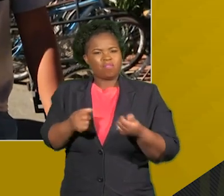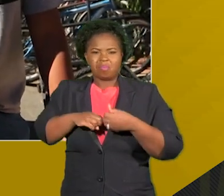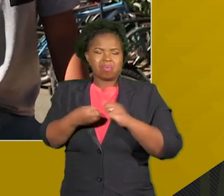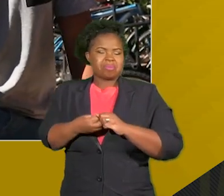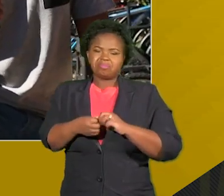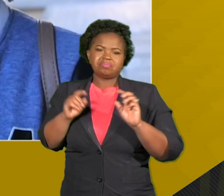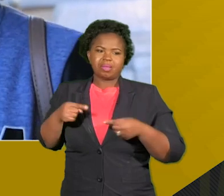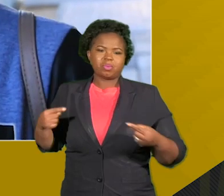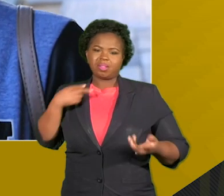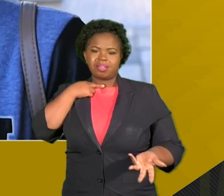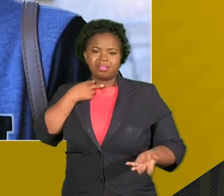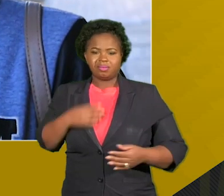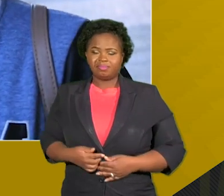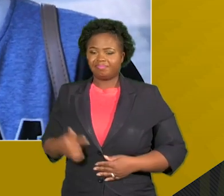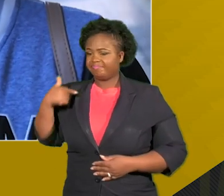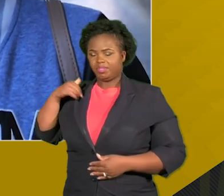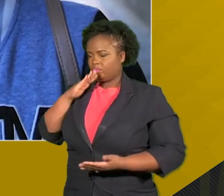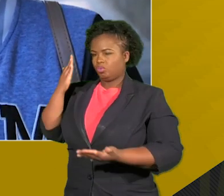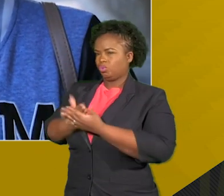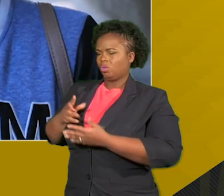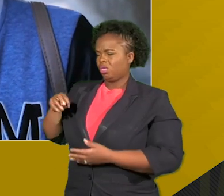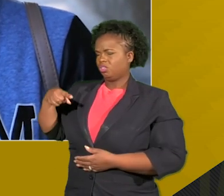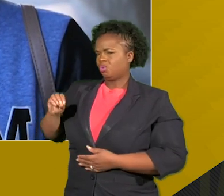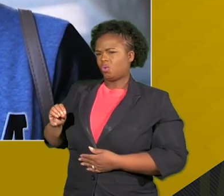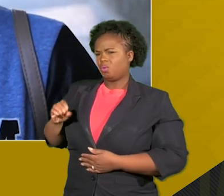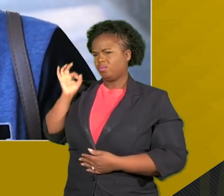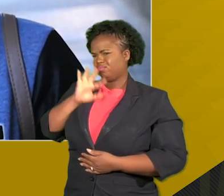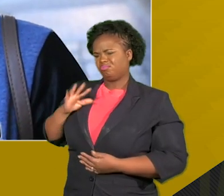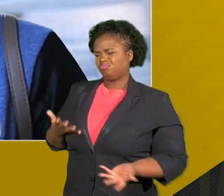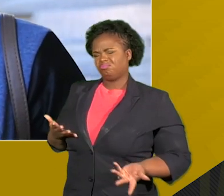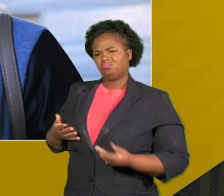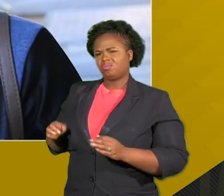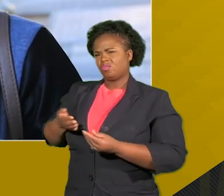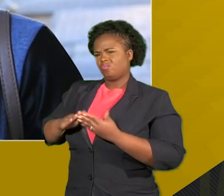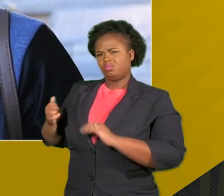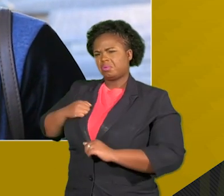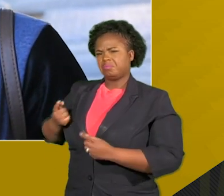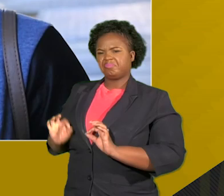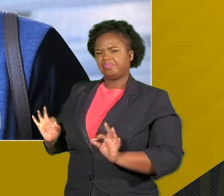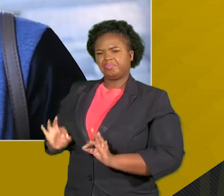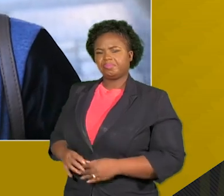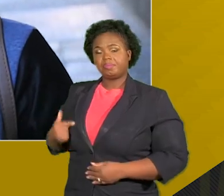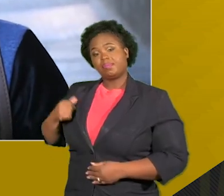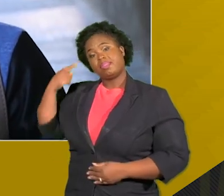in society on their own. And I'm not sure by NGO in Zandoni, because I'm not sure about AIKO.